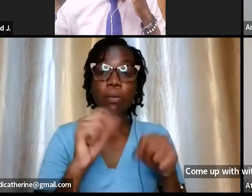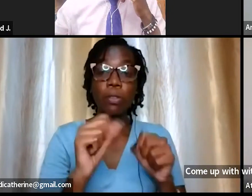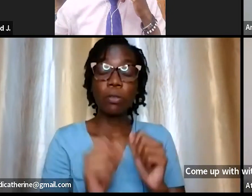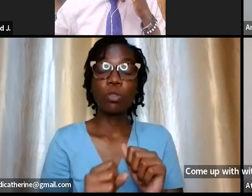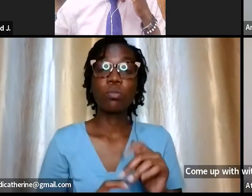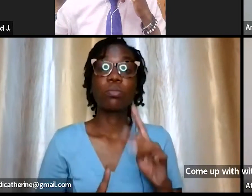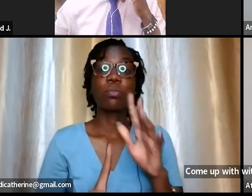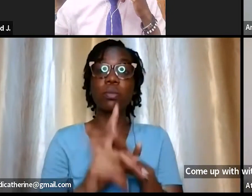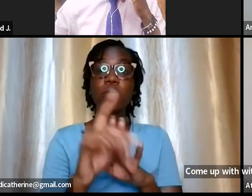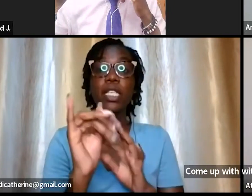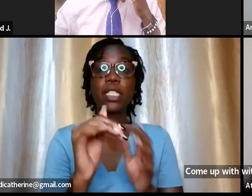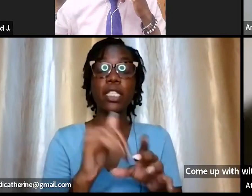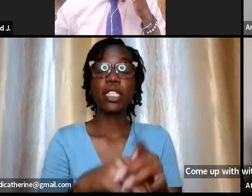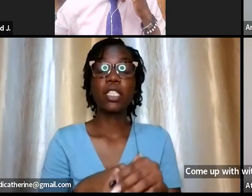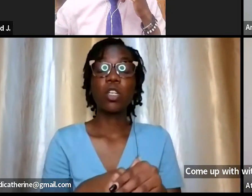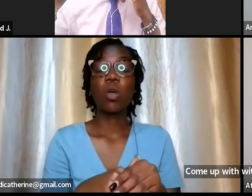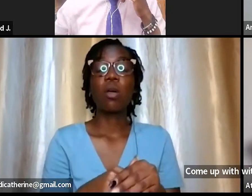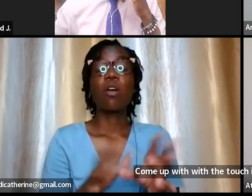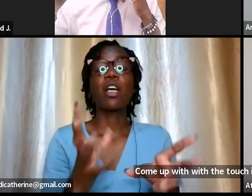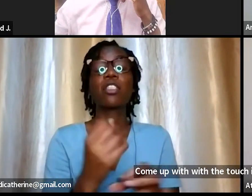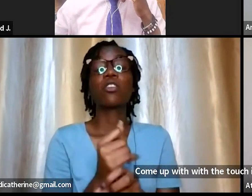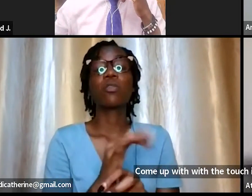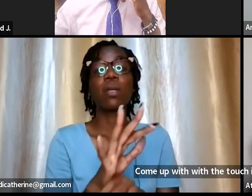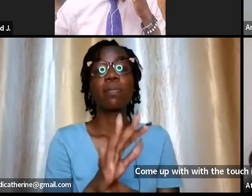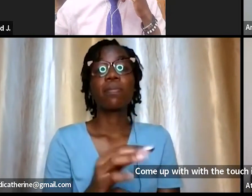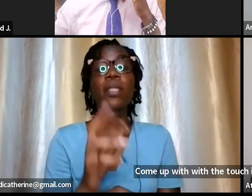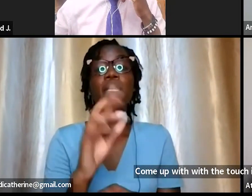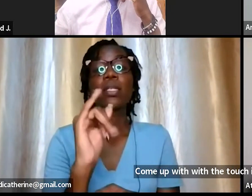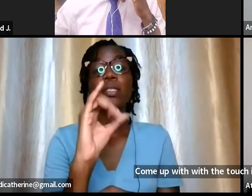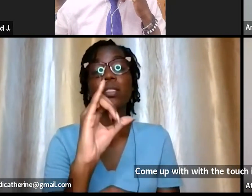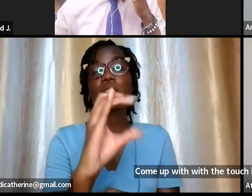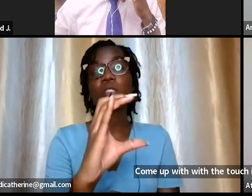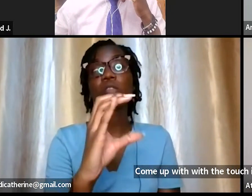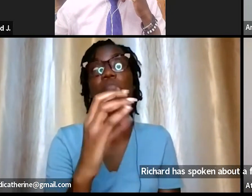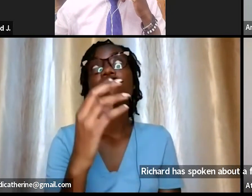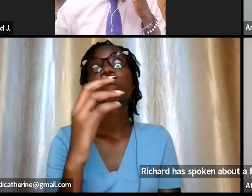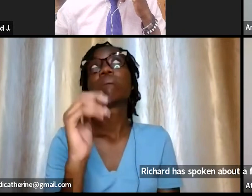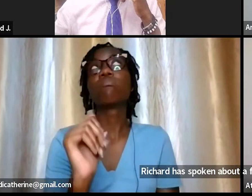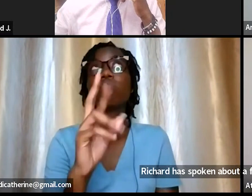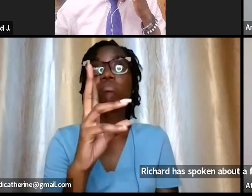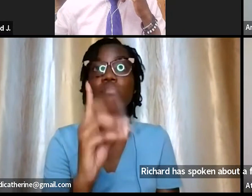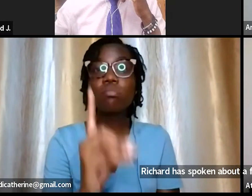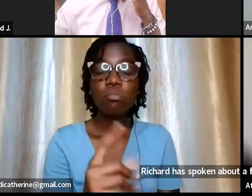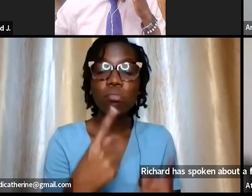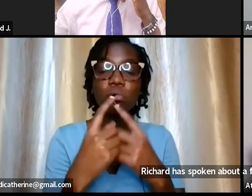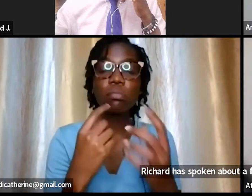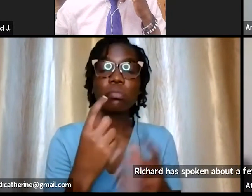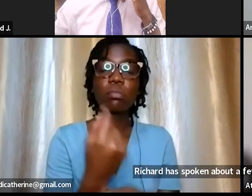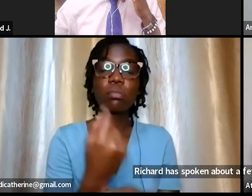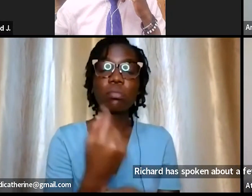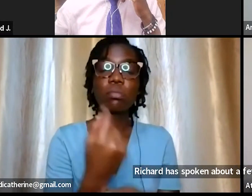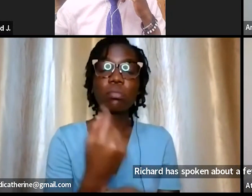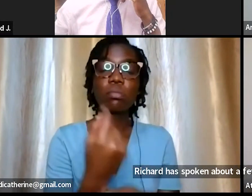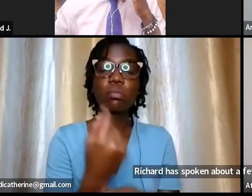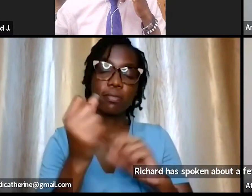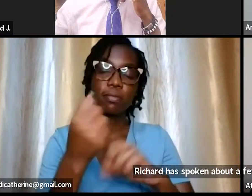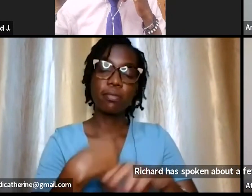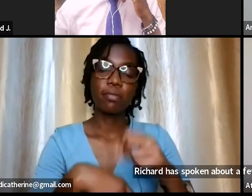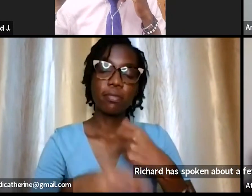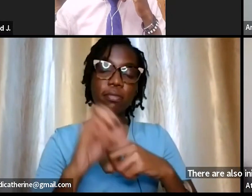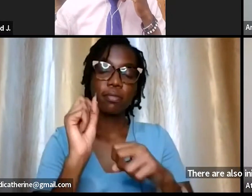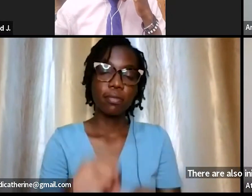such in your organization. Now, Richard has spoken about a few things that you can do. There are also initiatives like